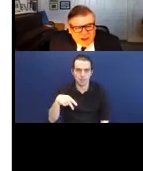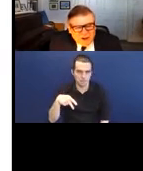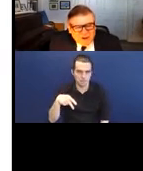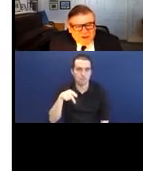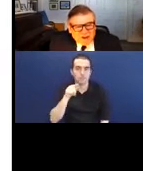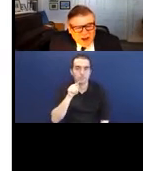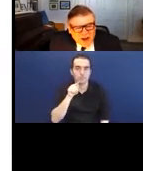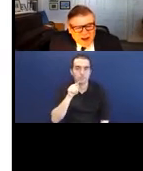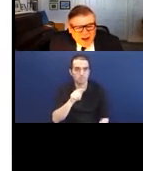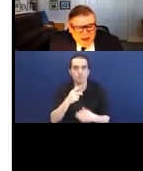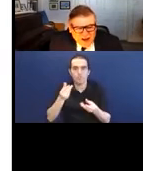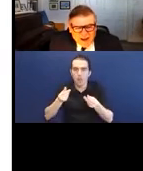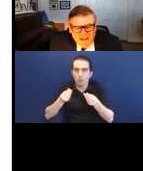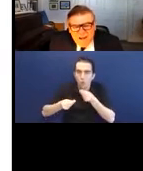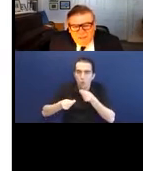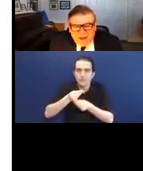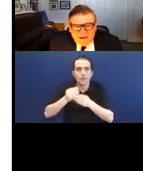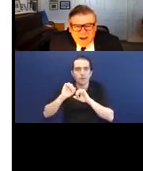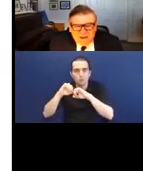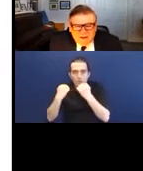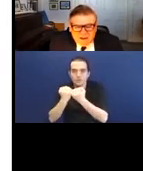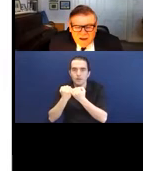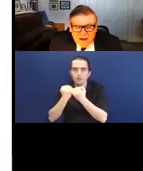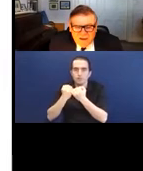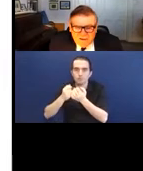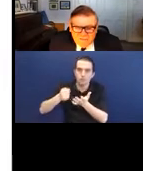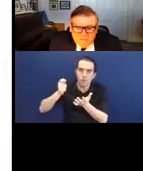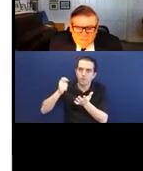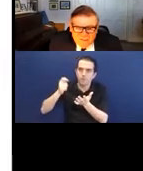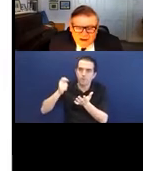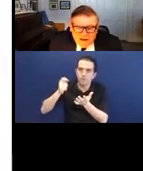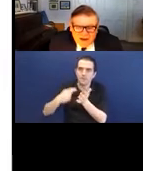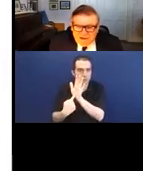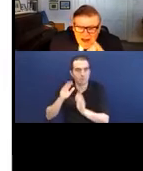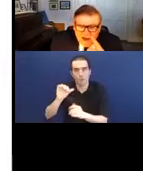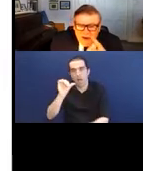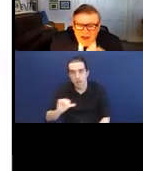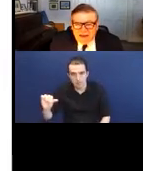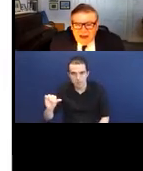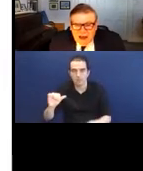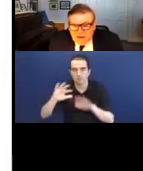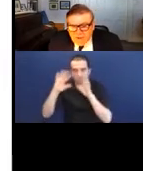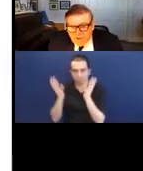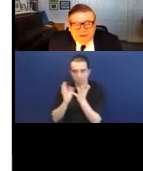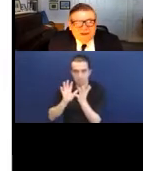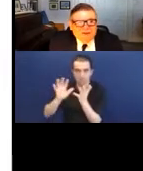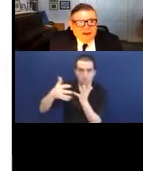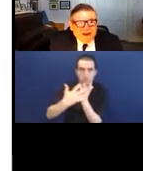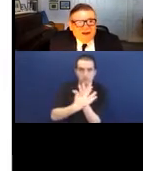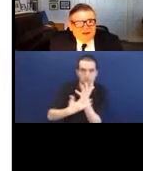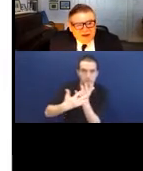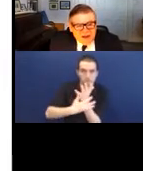which includes China, India, Pakistan, Bangladesh, Sri Lanka, Malaysia, and all of the